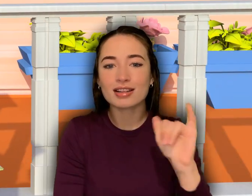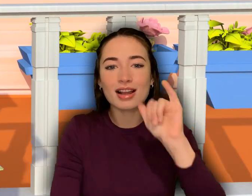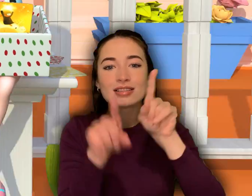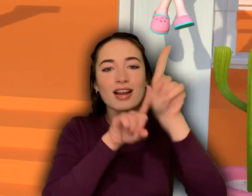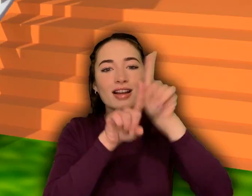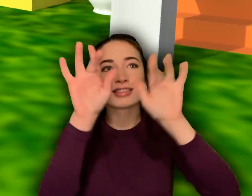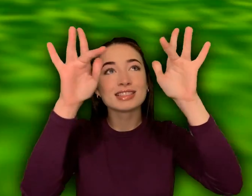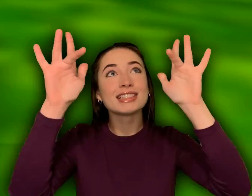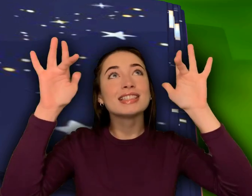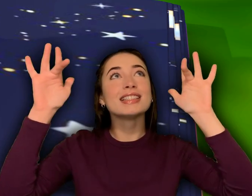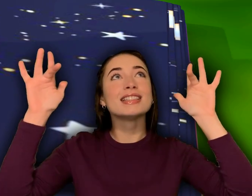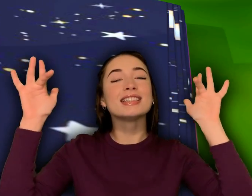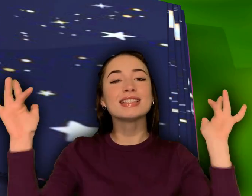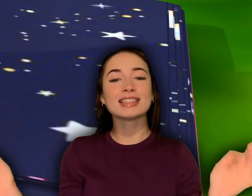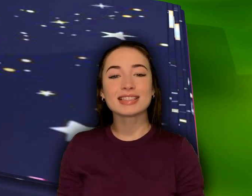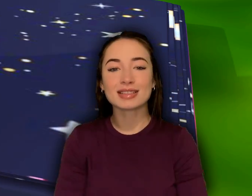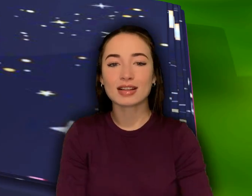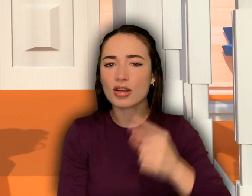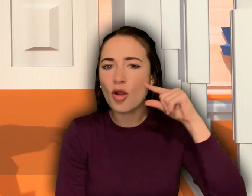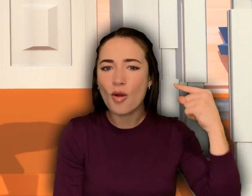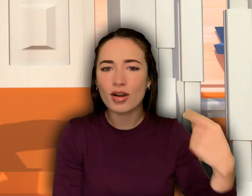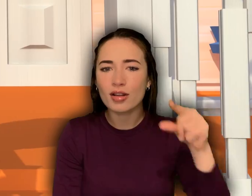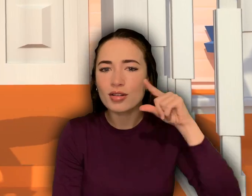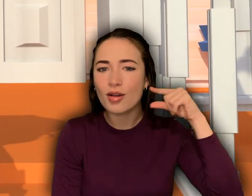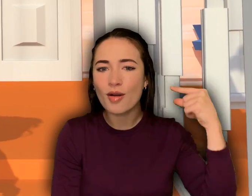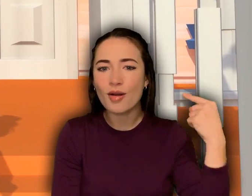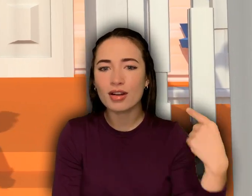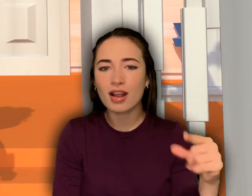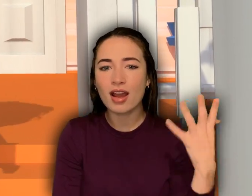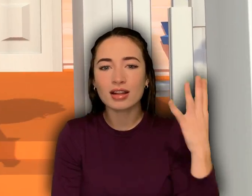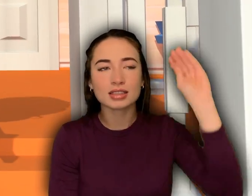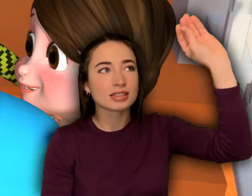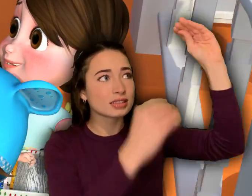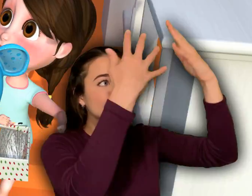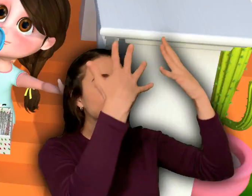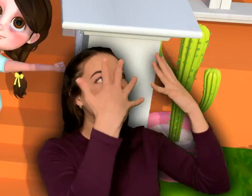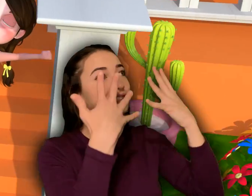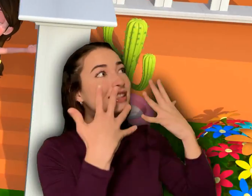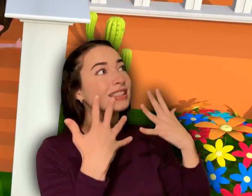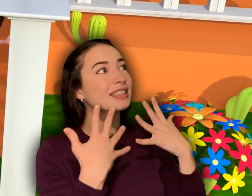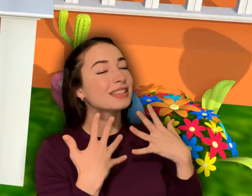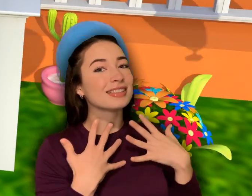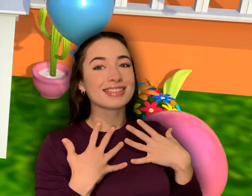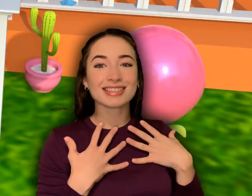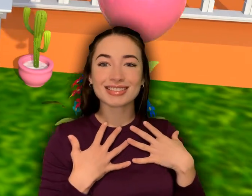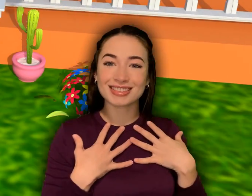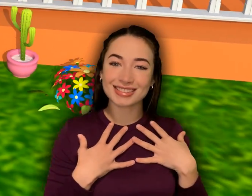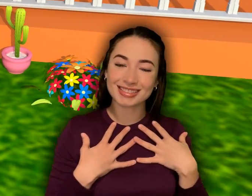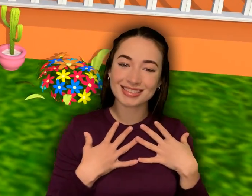color Night stars gleam Gold and The blue color color, golden A sunshine bee